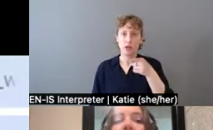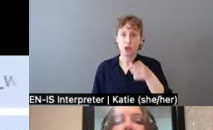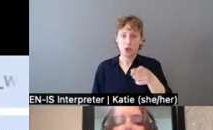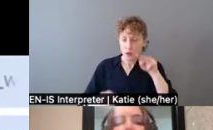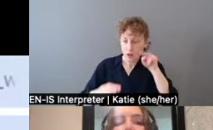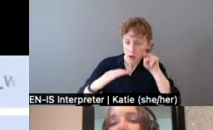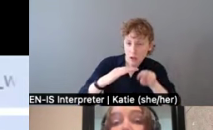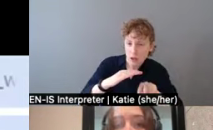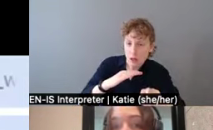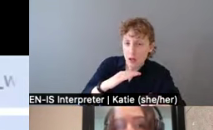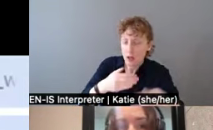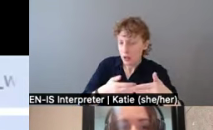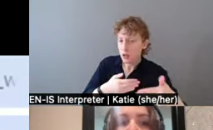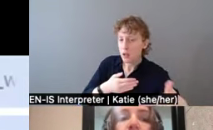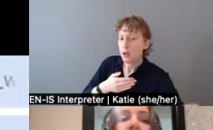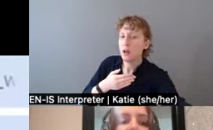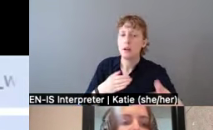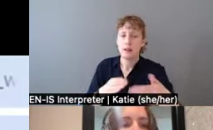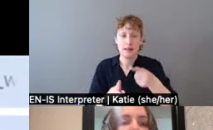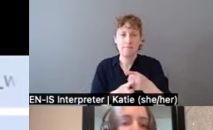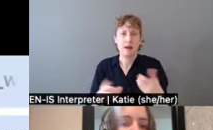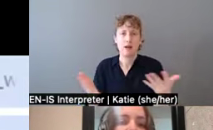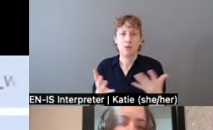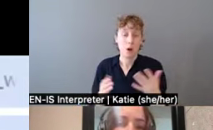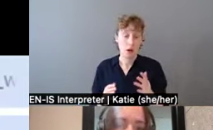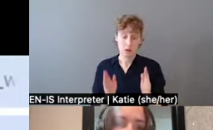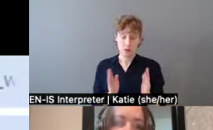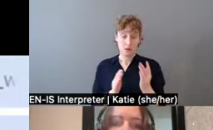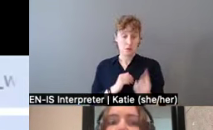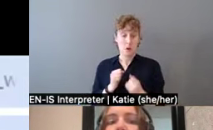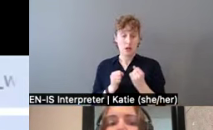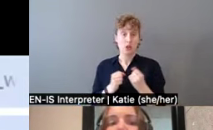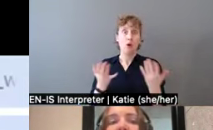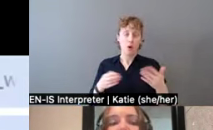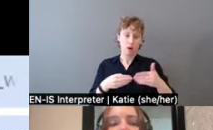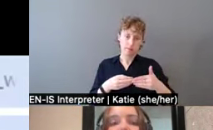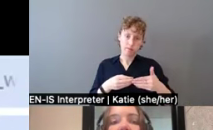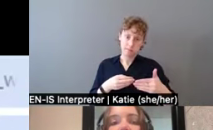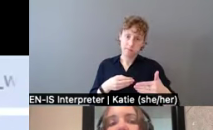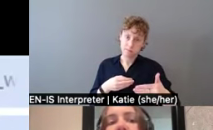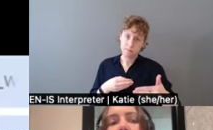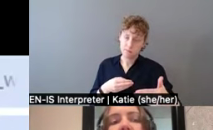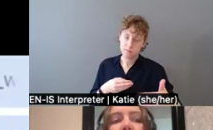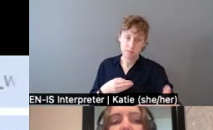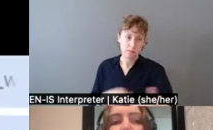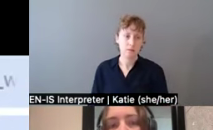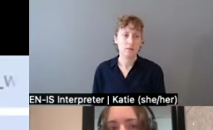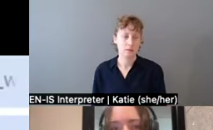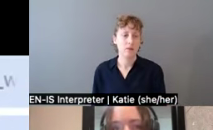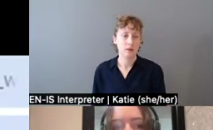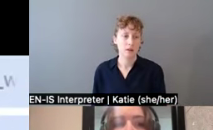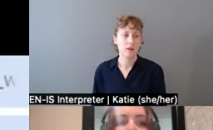months, or also after those 12 months, if there is some continuity of the project. So also important not